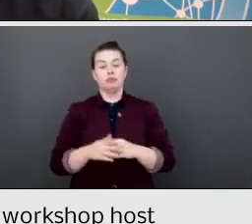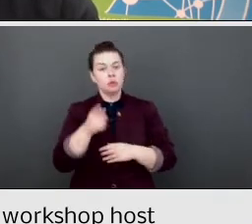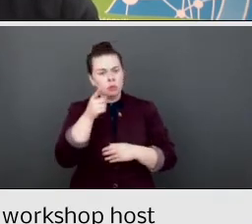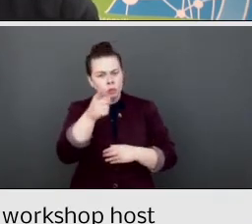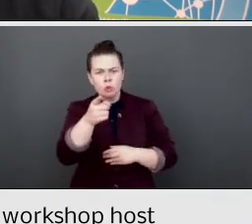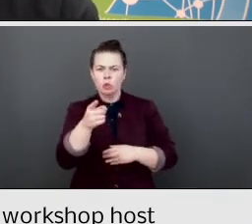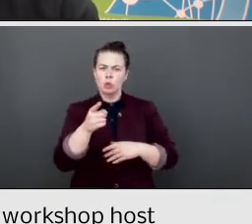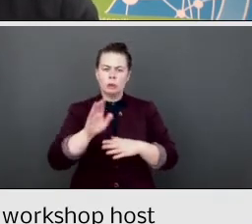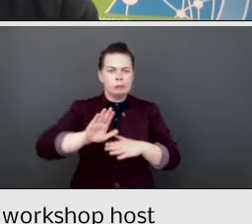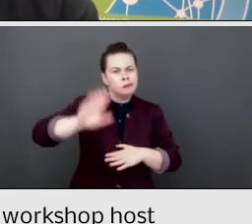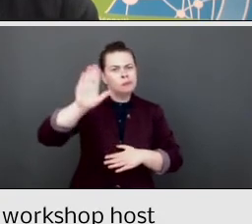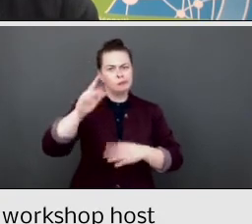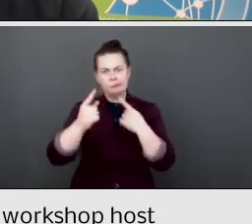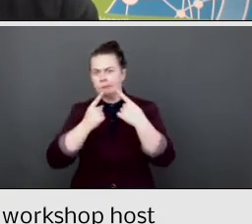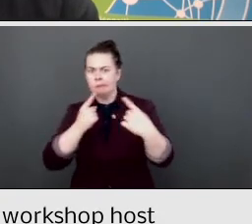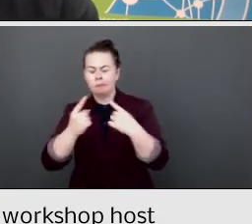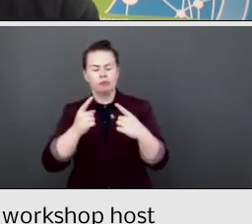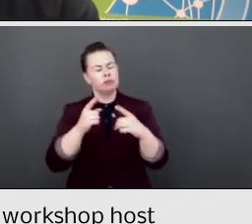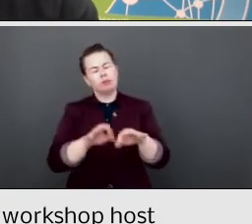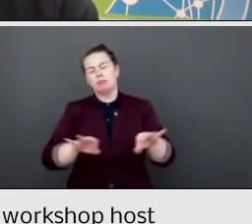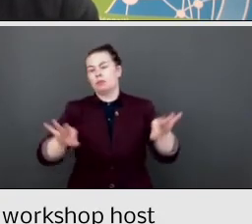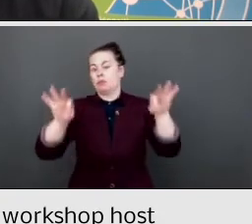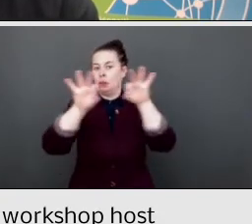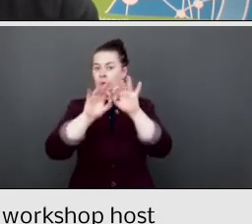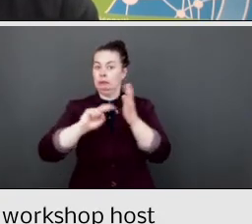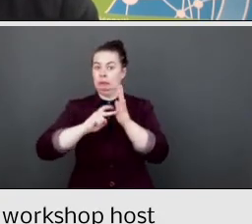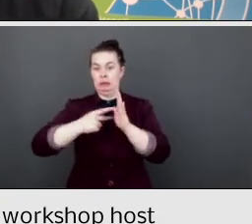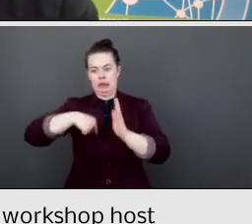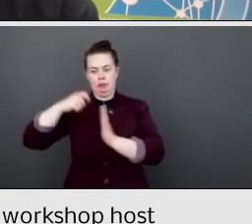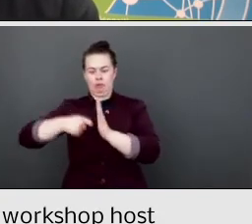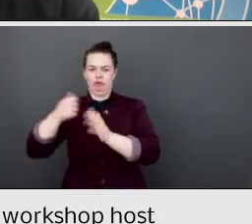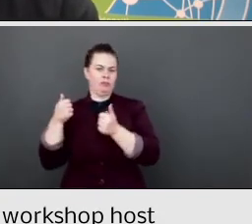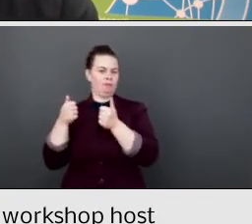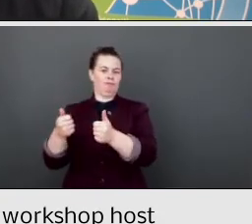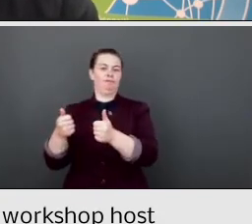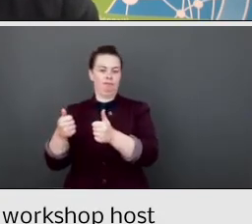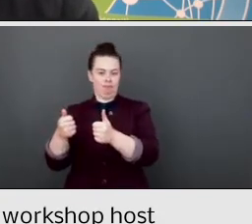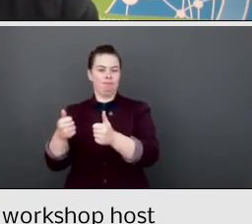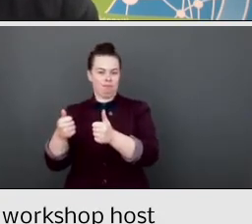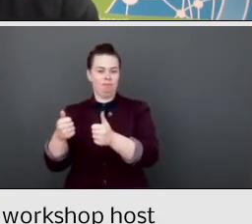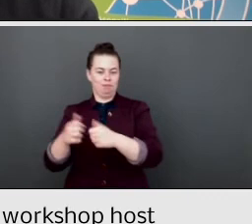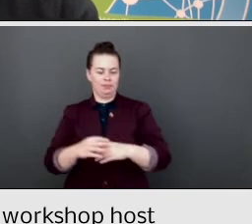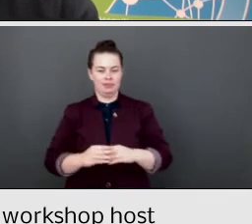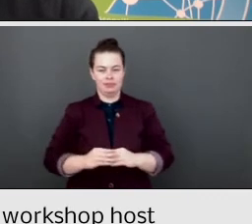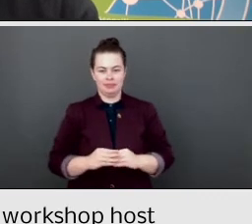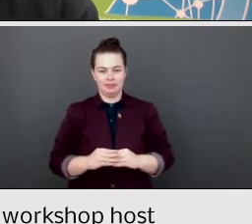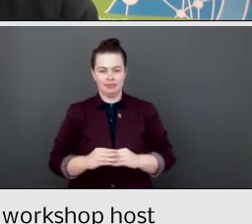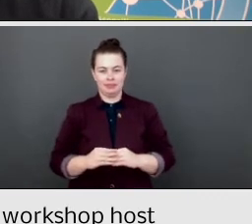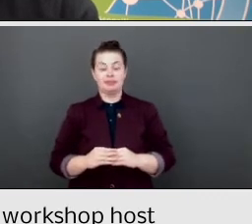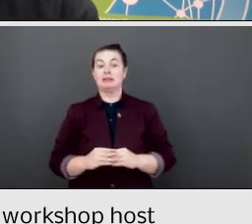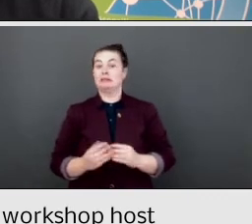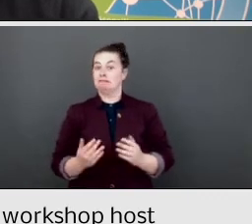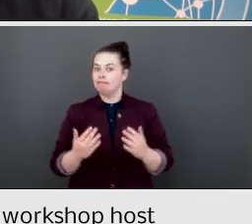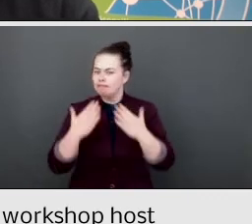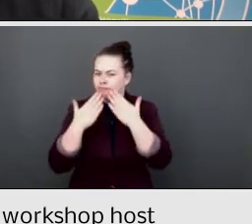today. Your input is needed to ensure valid results of the project and for us to benefit from the wisdom of the